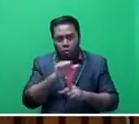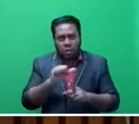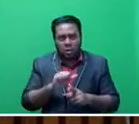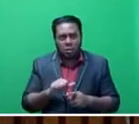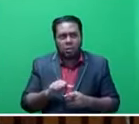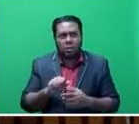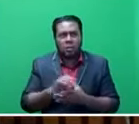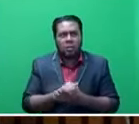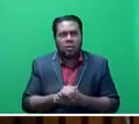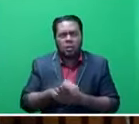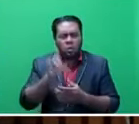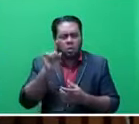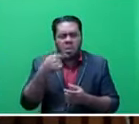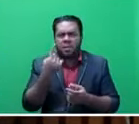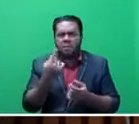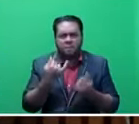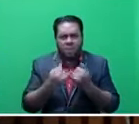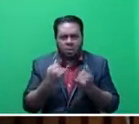completely recalcitrant.